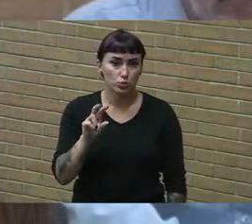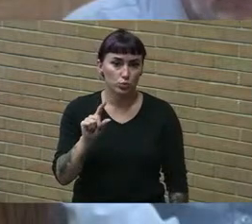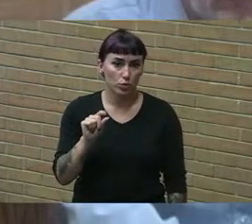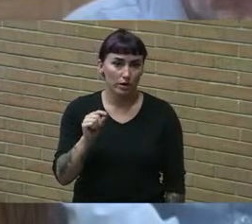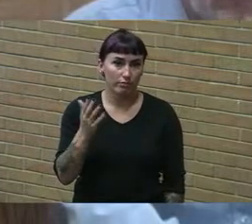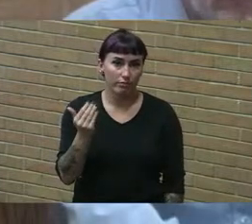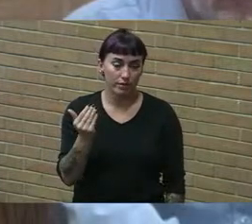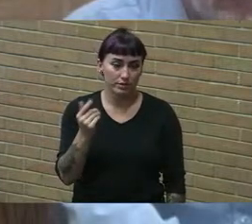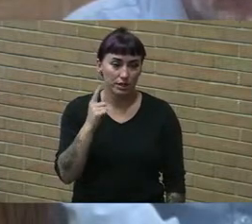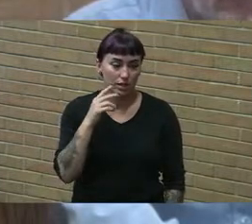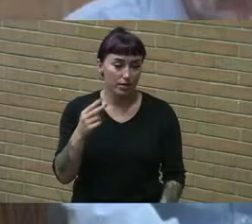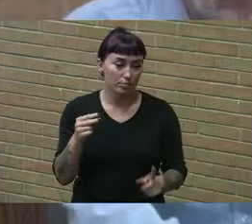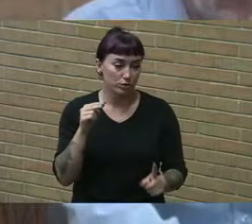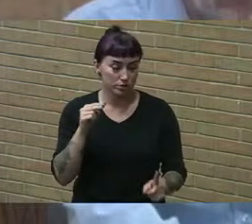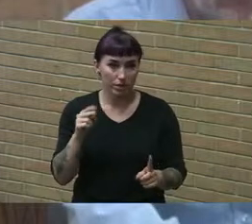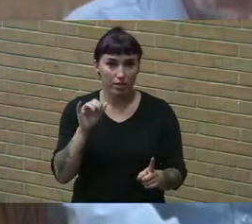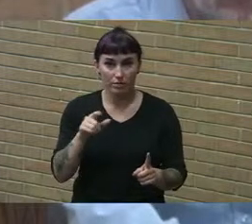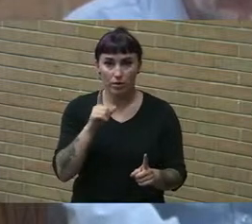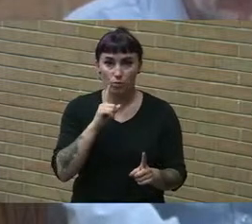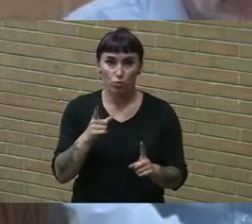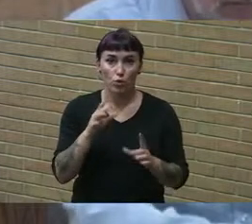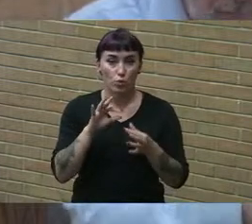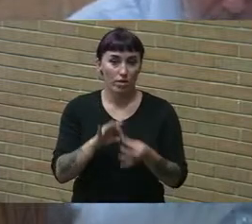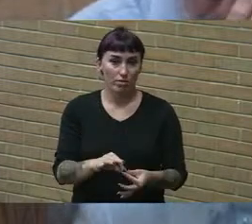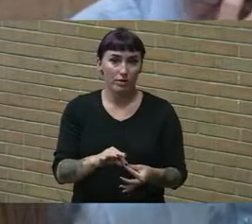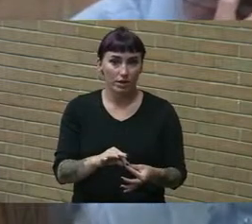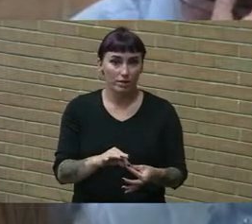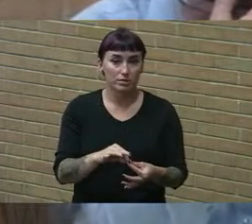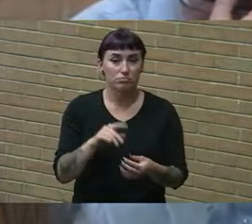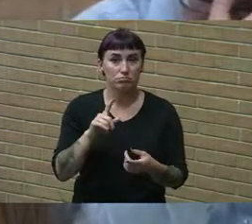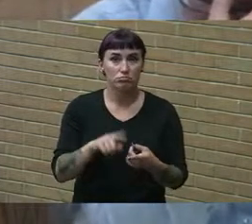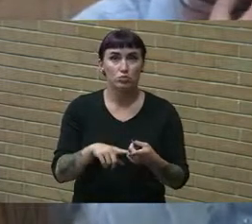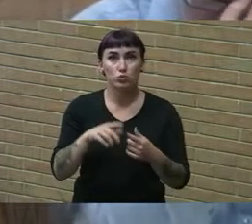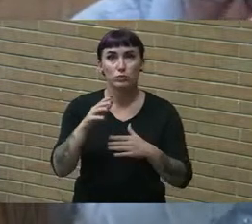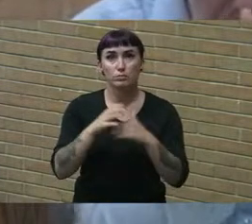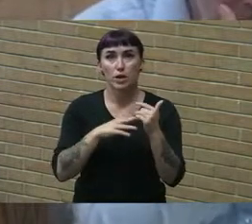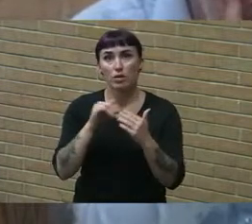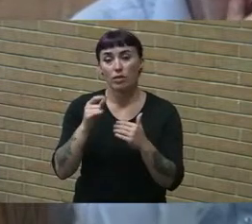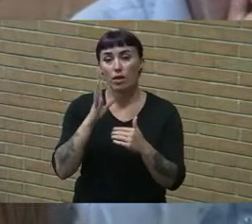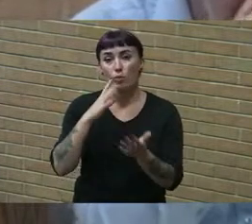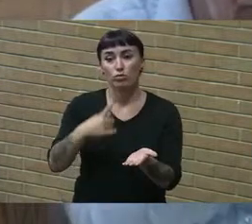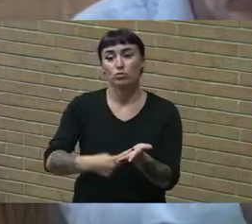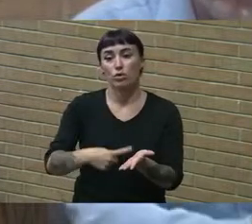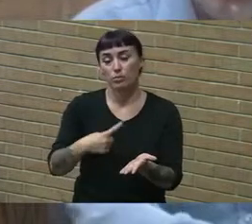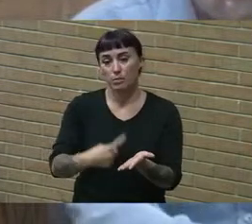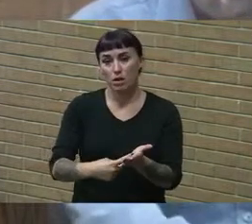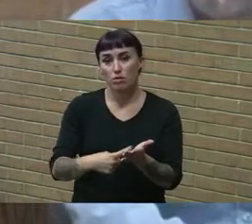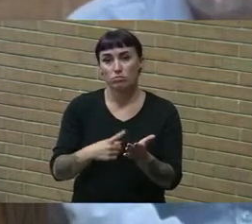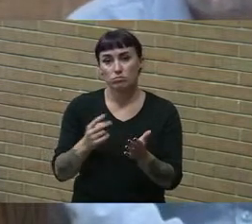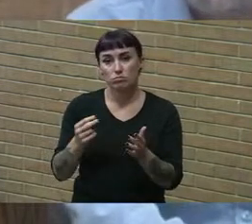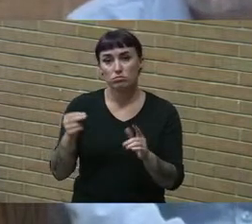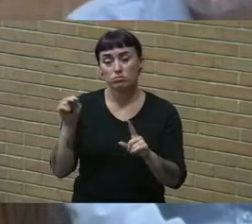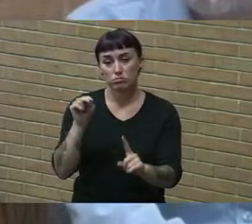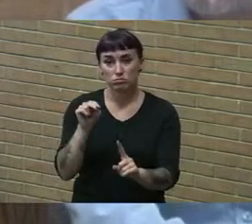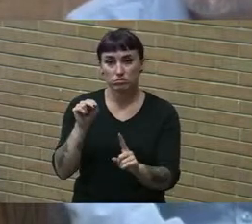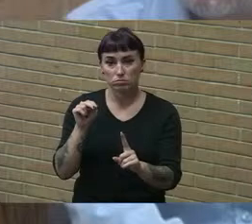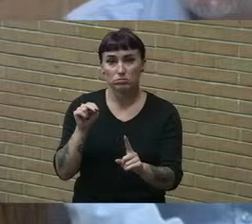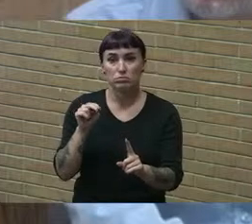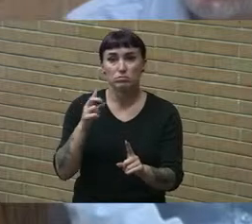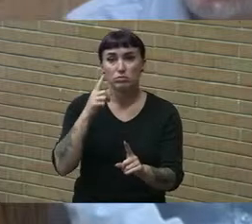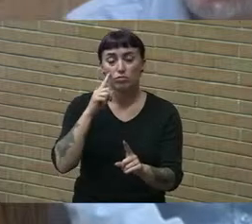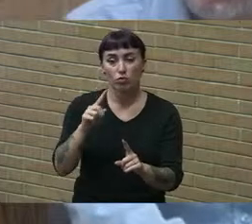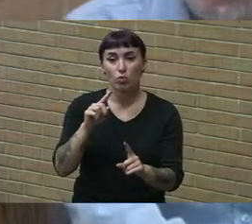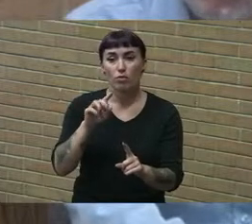2015, and the perspectives that were relevant to the building that we are talking about are perspectives